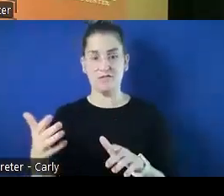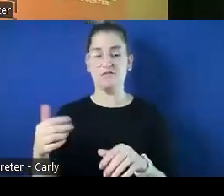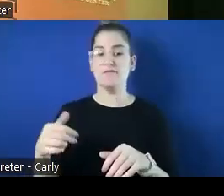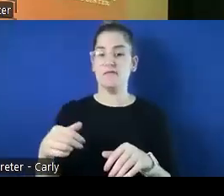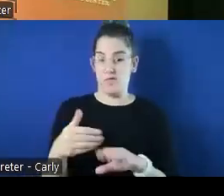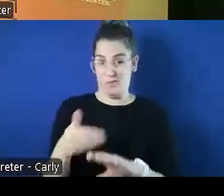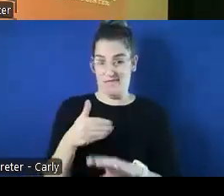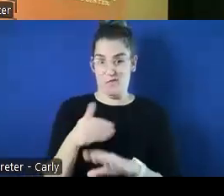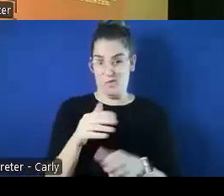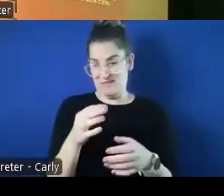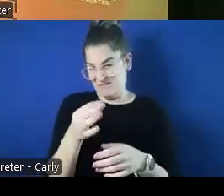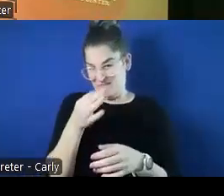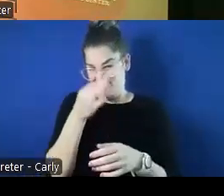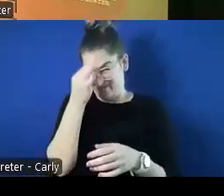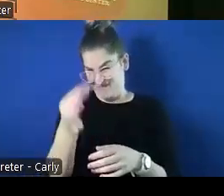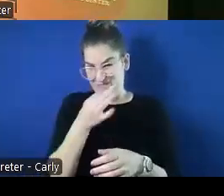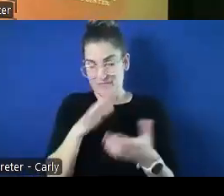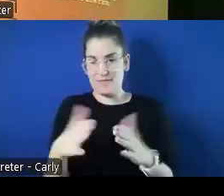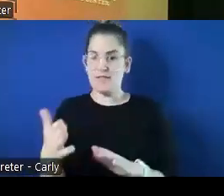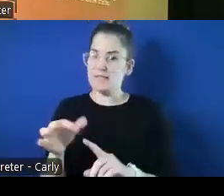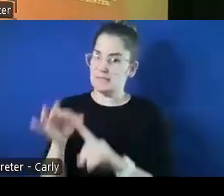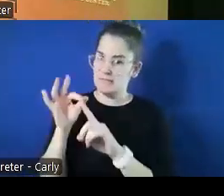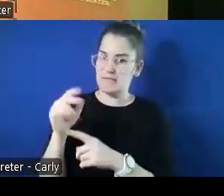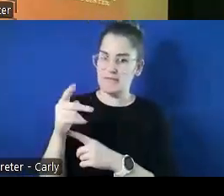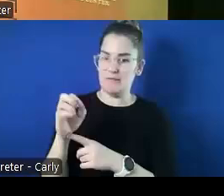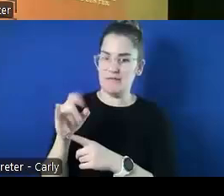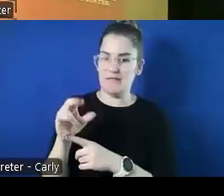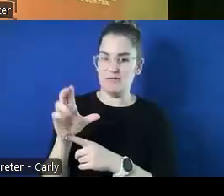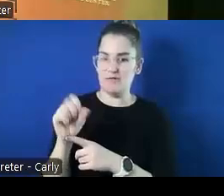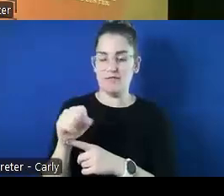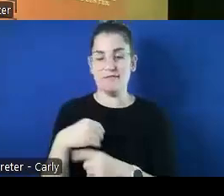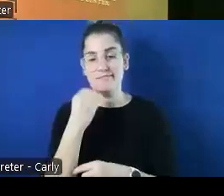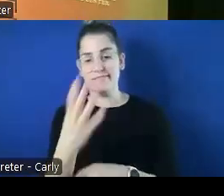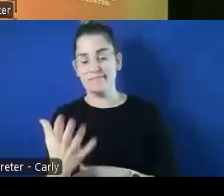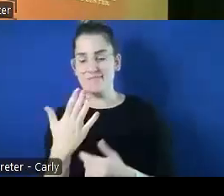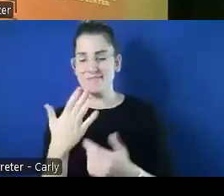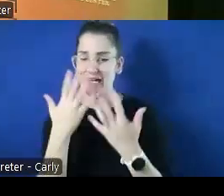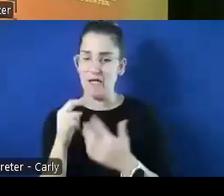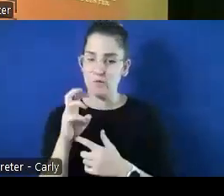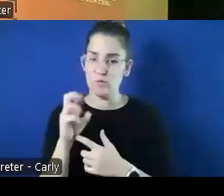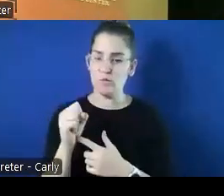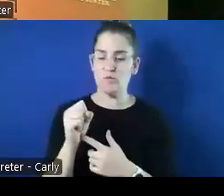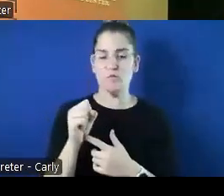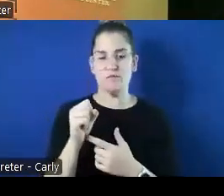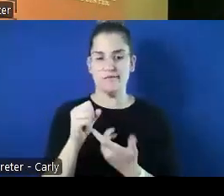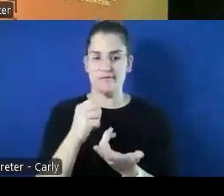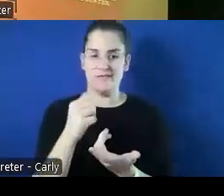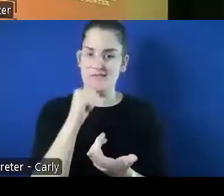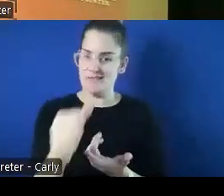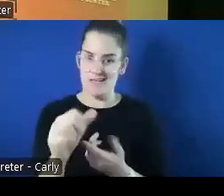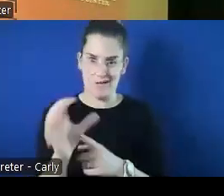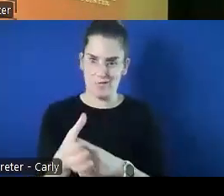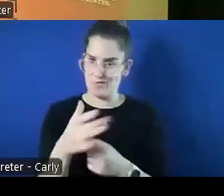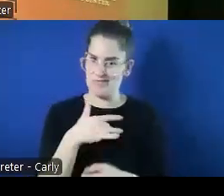shortly before they died, especially in pediatrics, breaking bad news, especially to family members and when it's done in a culturally insensitive